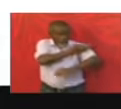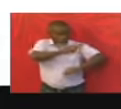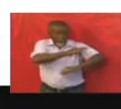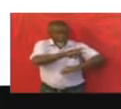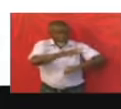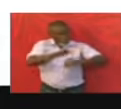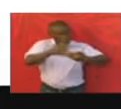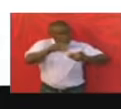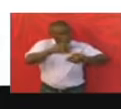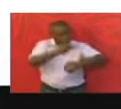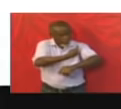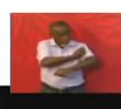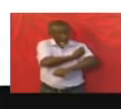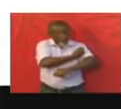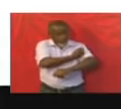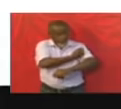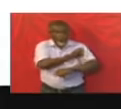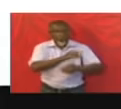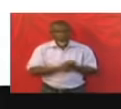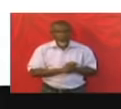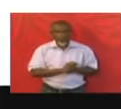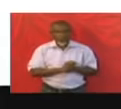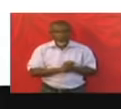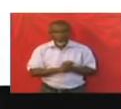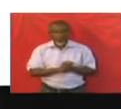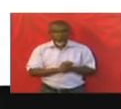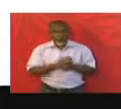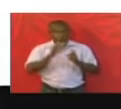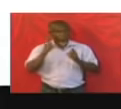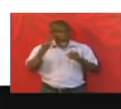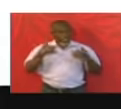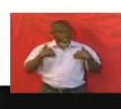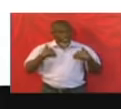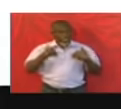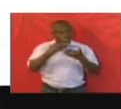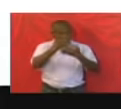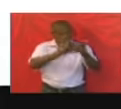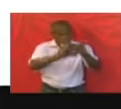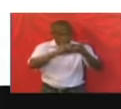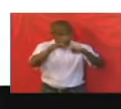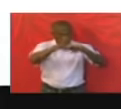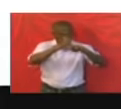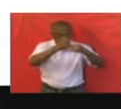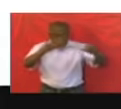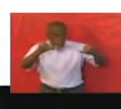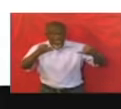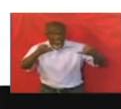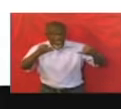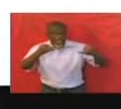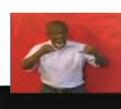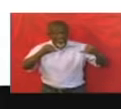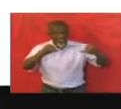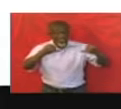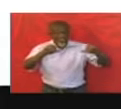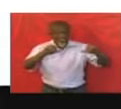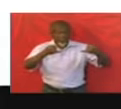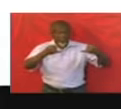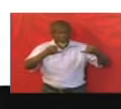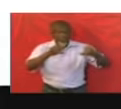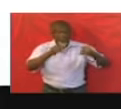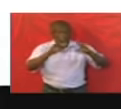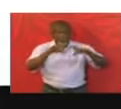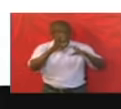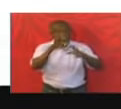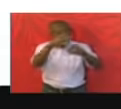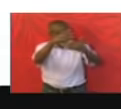an additional form which is also available that you can download if you have that capability from the Ministry of Health's website. That's the normal